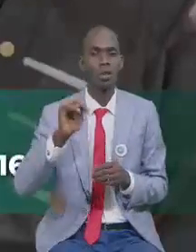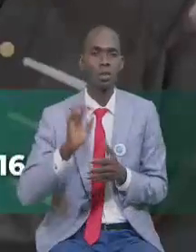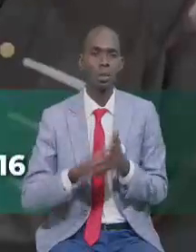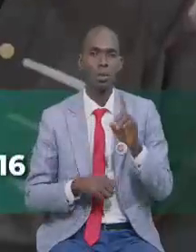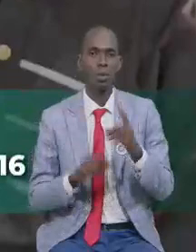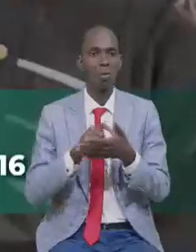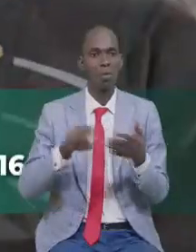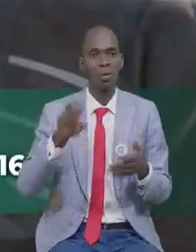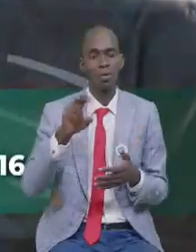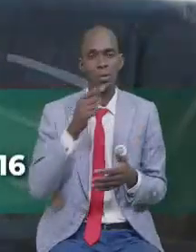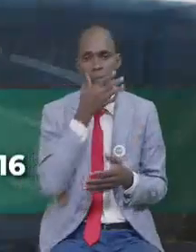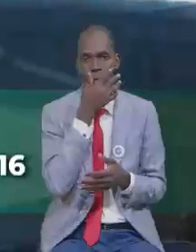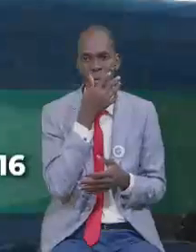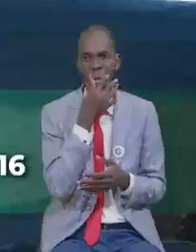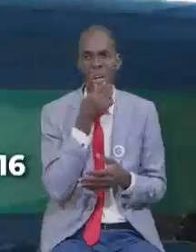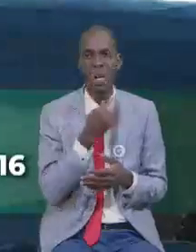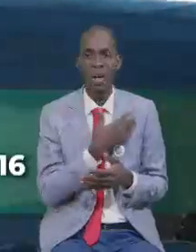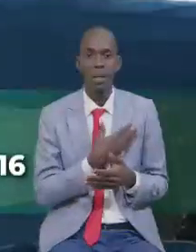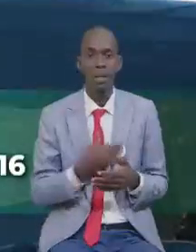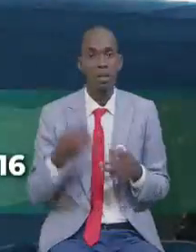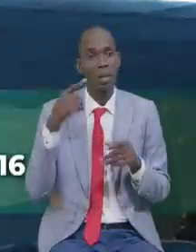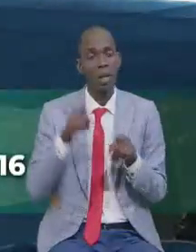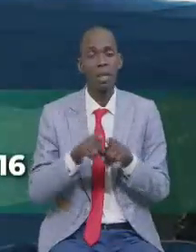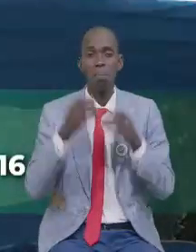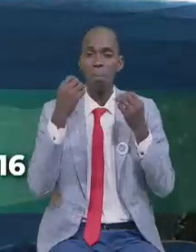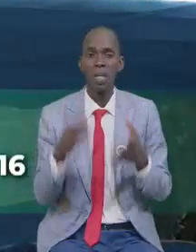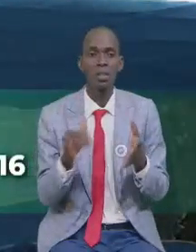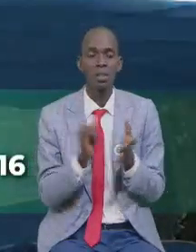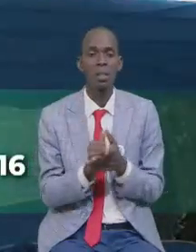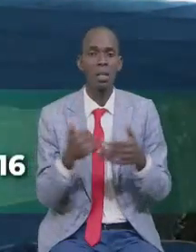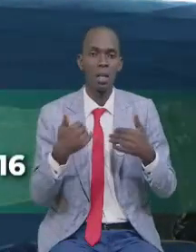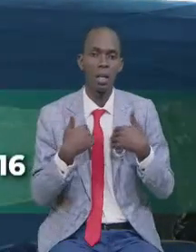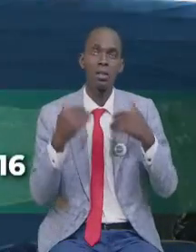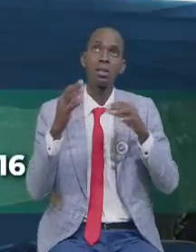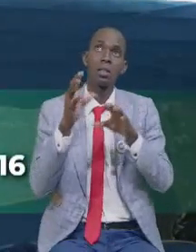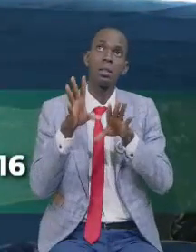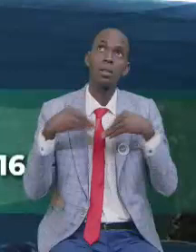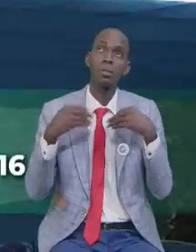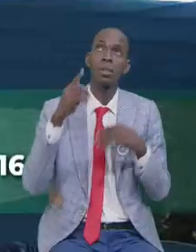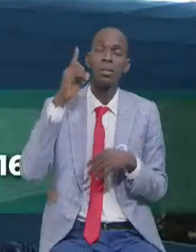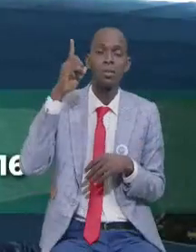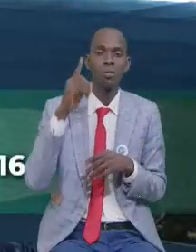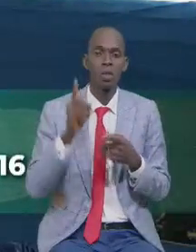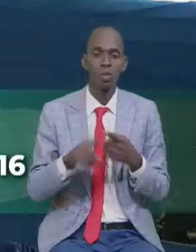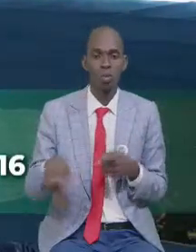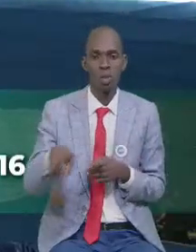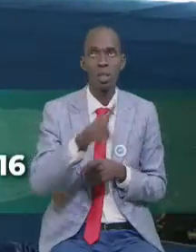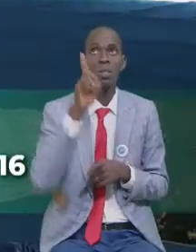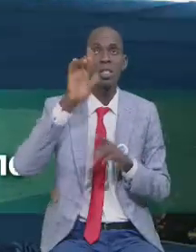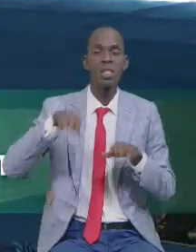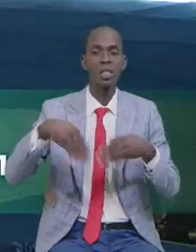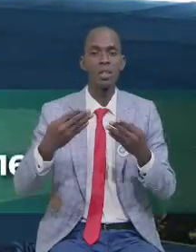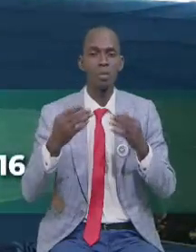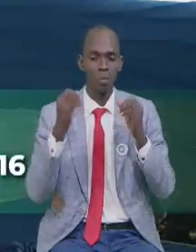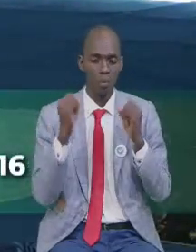verse 12, but as many as received him, to them he gave power, privilege, right